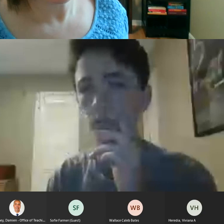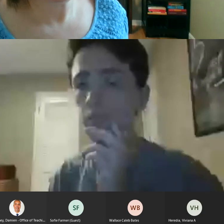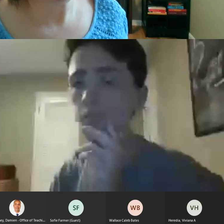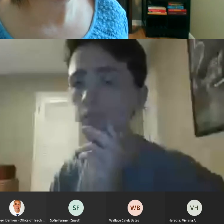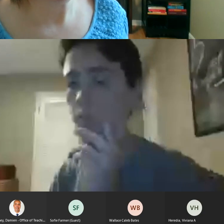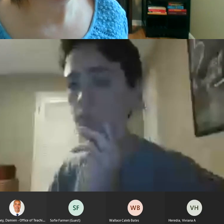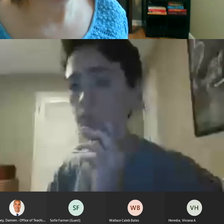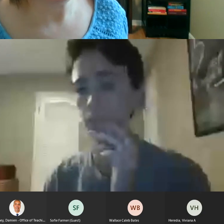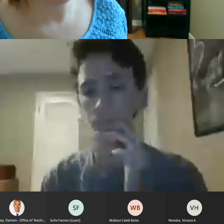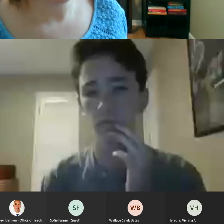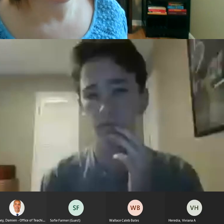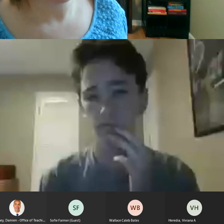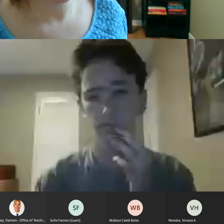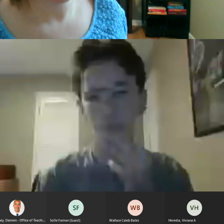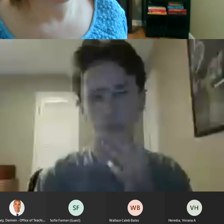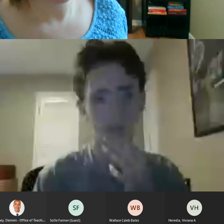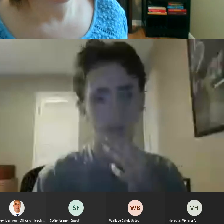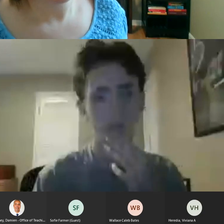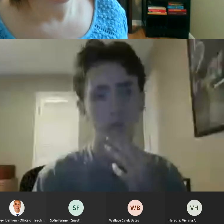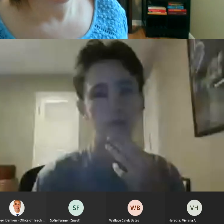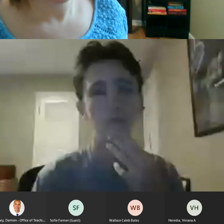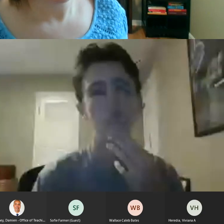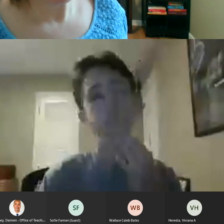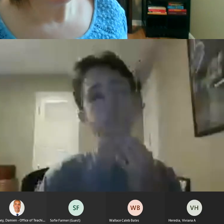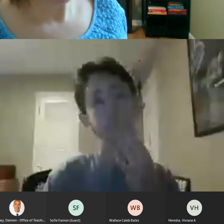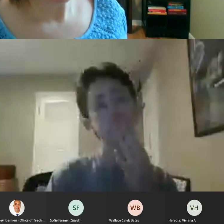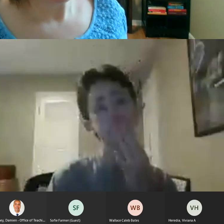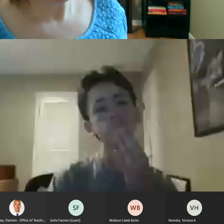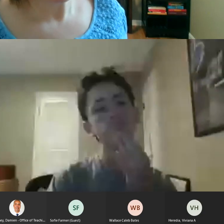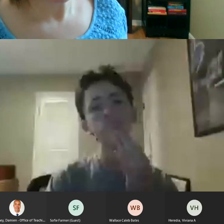see. Great, great albums.